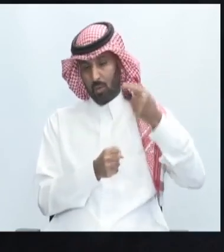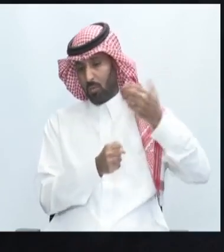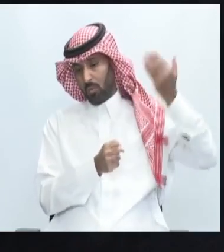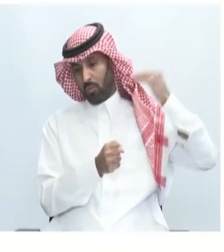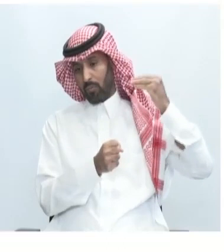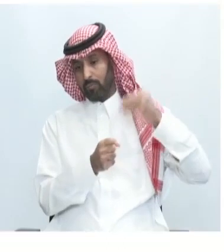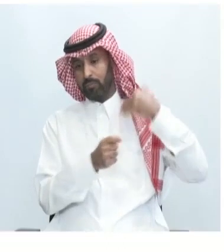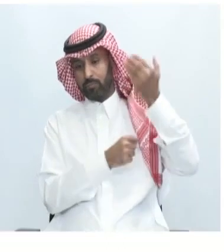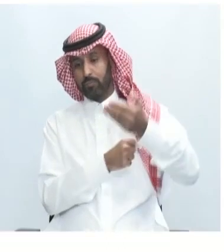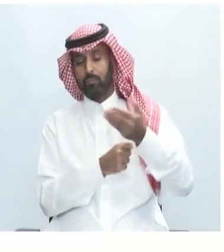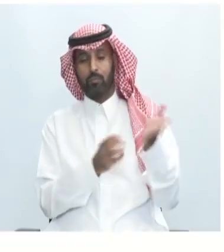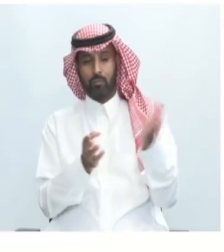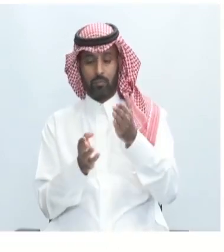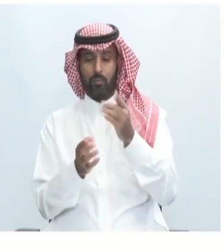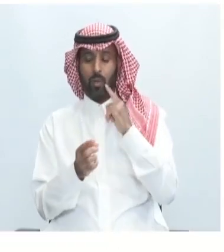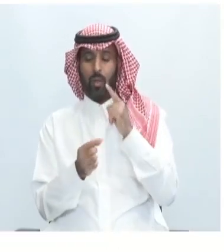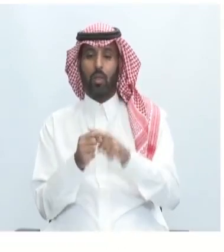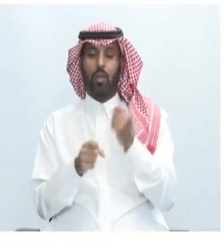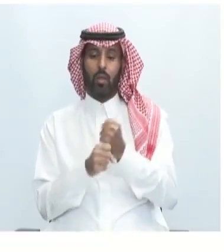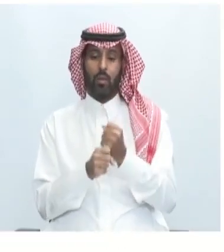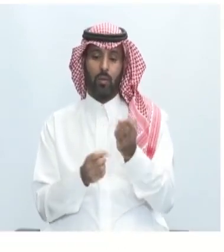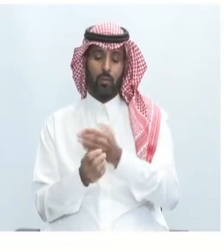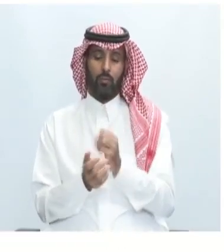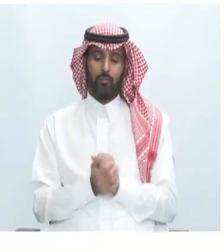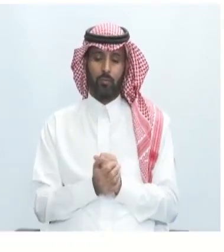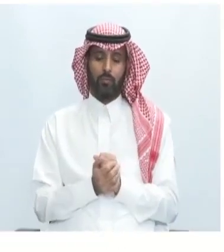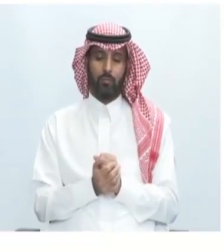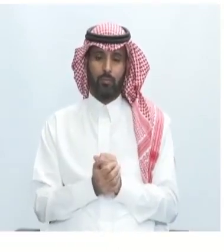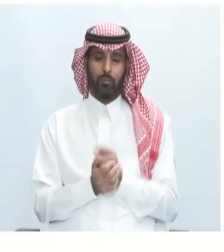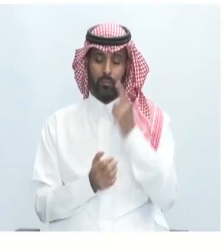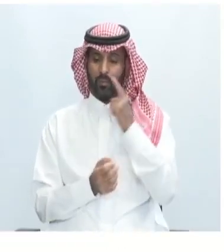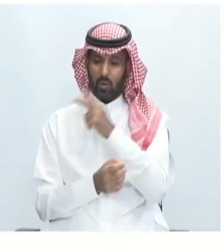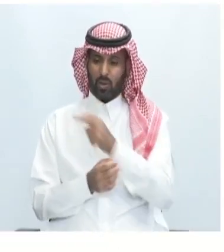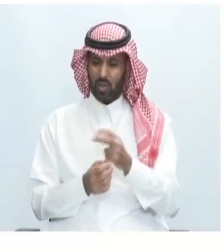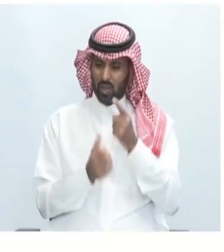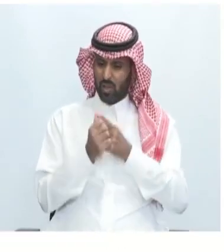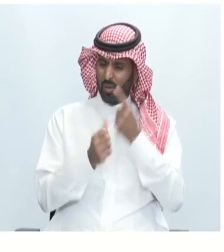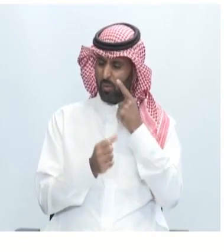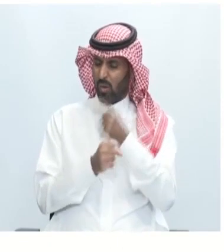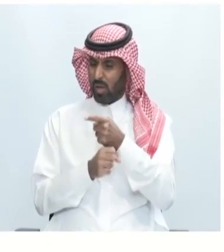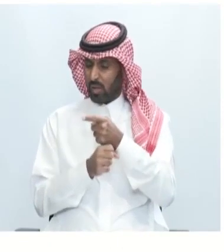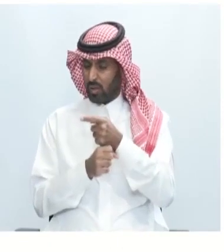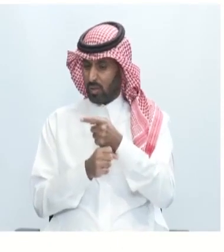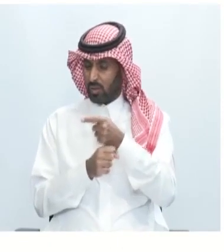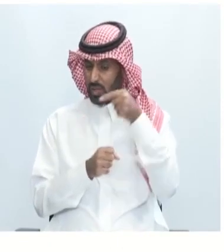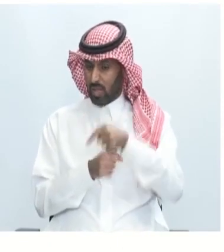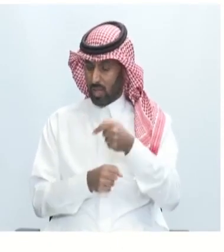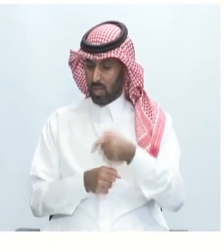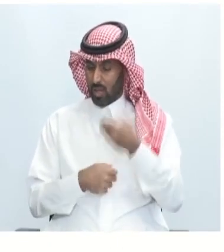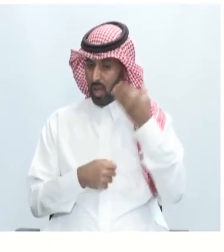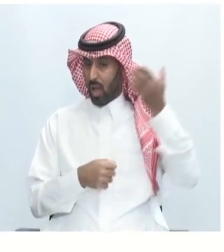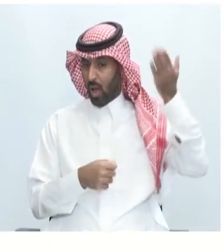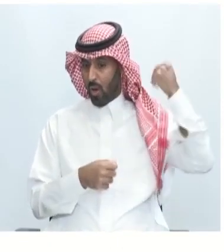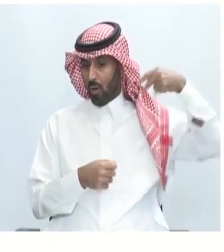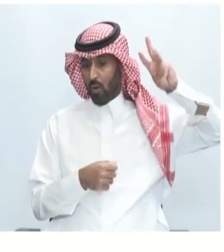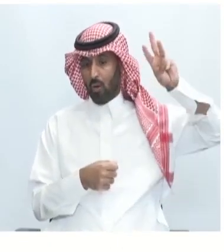add the past participle. Here you see some examples. The crime was committed, was here,